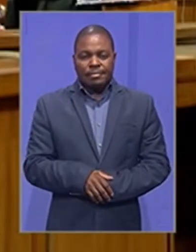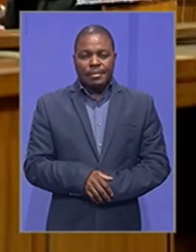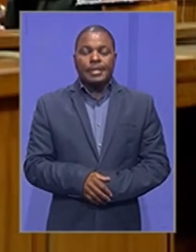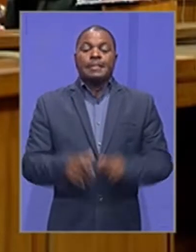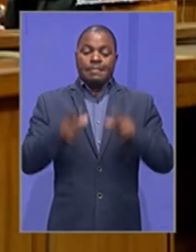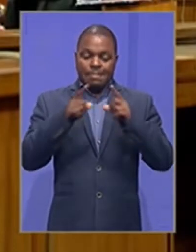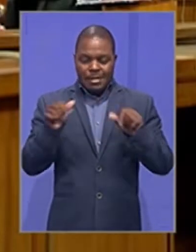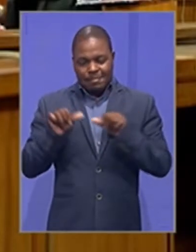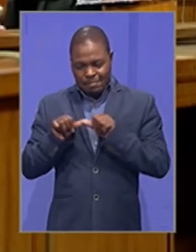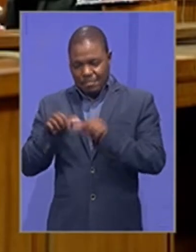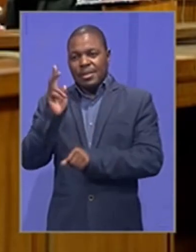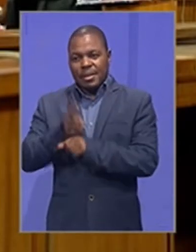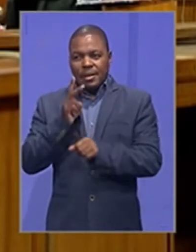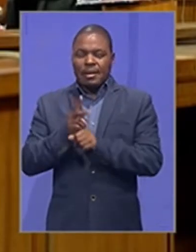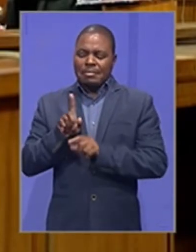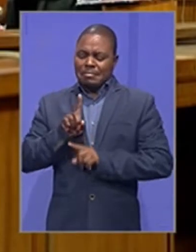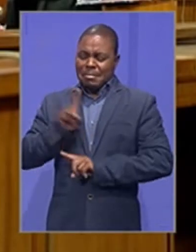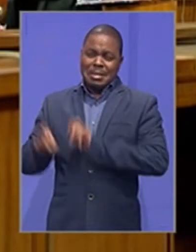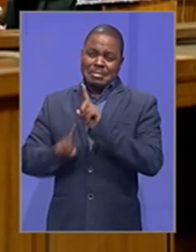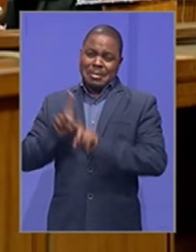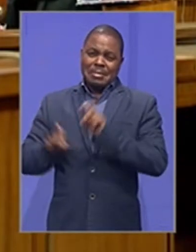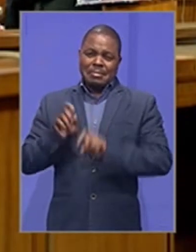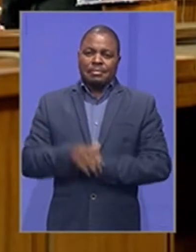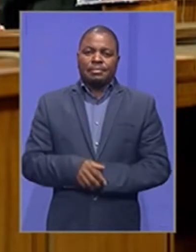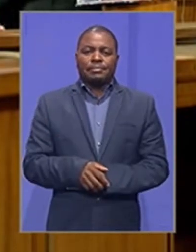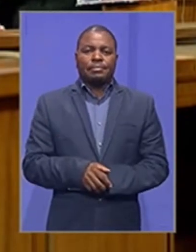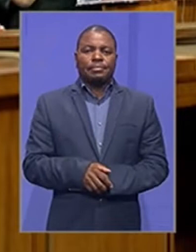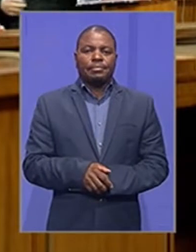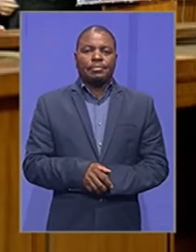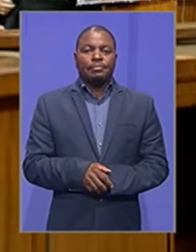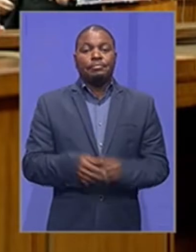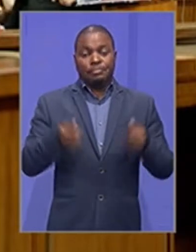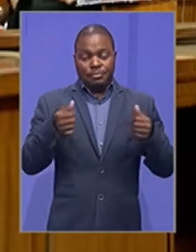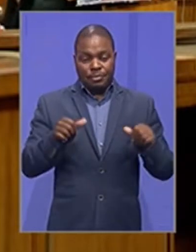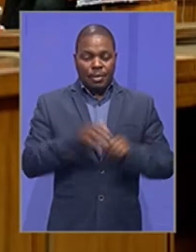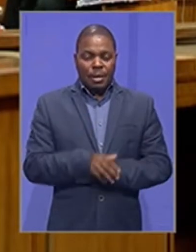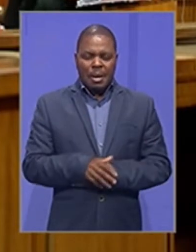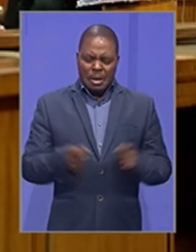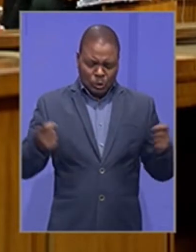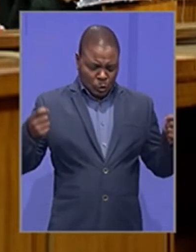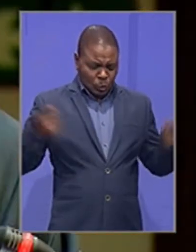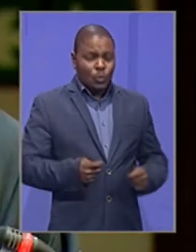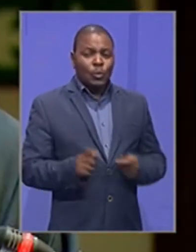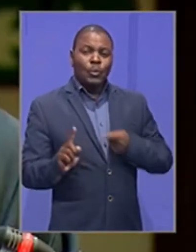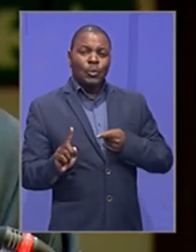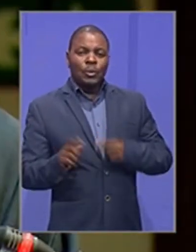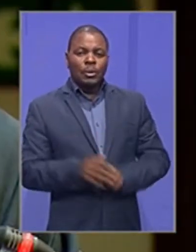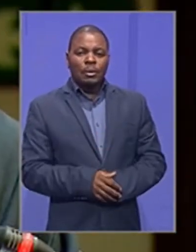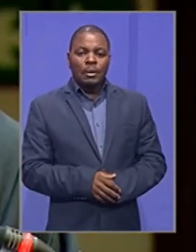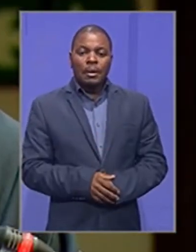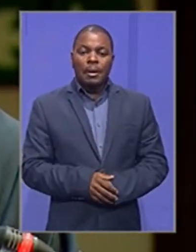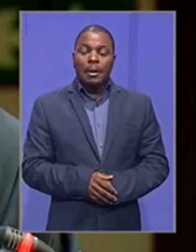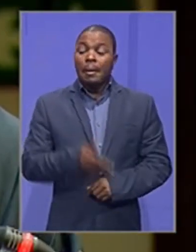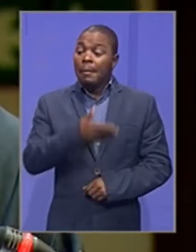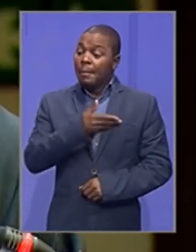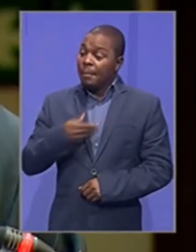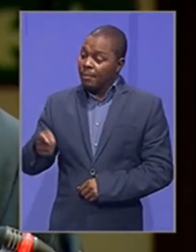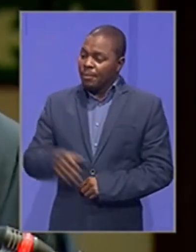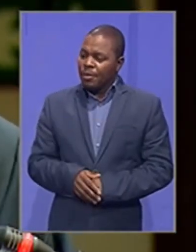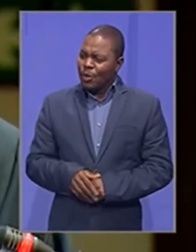Morago o na tswelela ka go tlhabakakiwa ka dipotso. Go le jalo a itsetsepela. Ma'am, how did